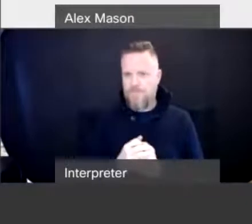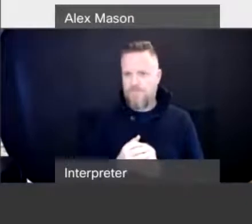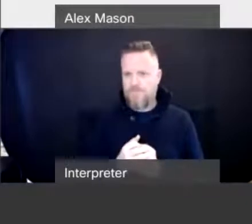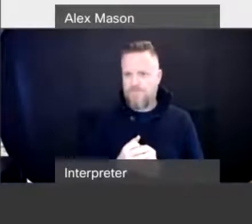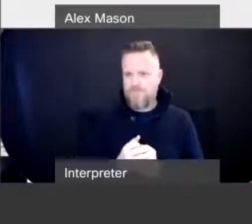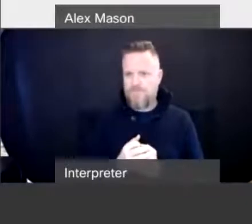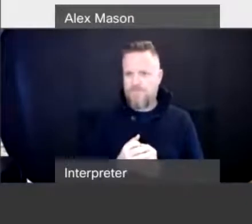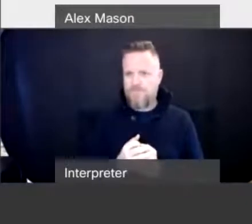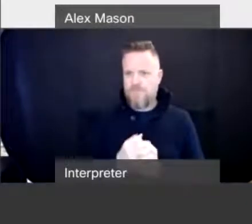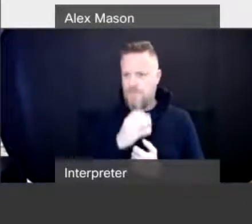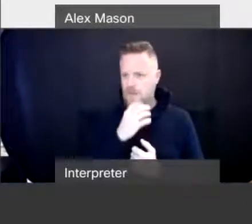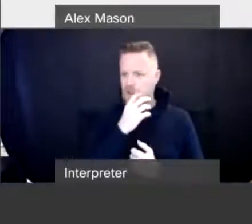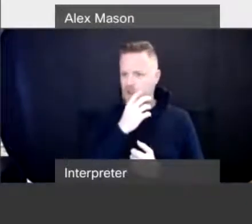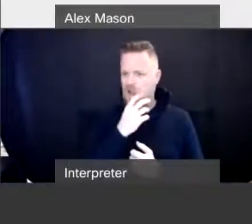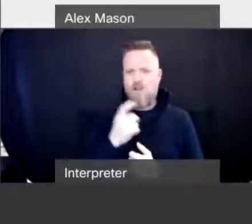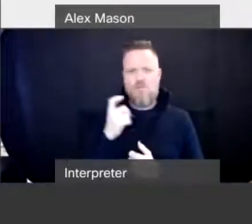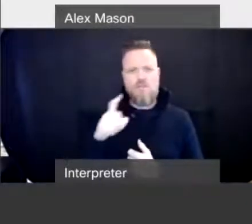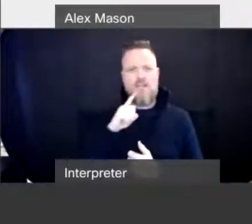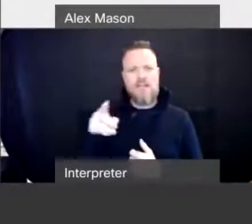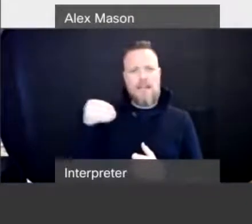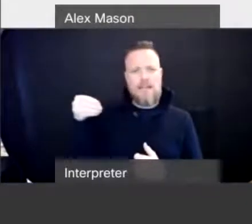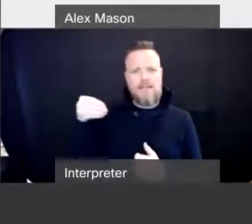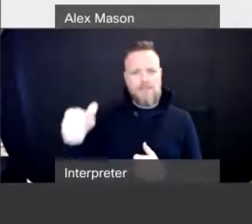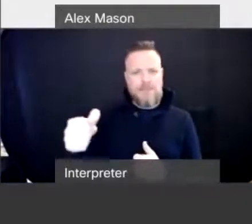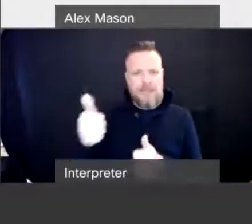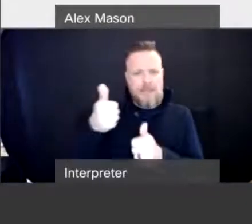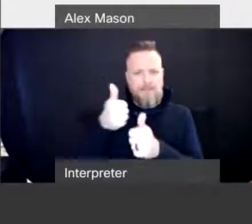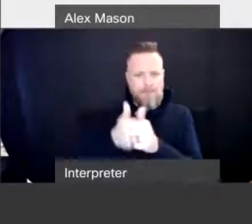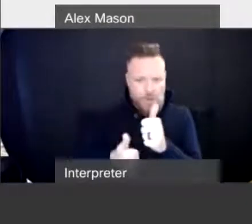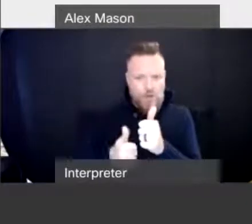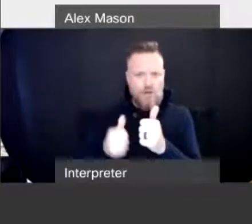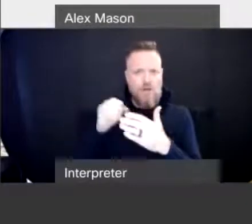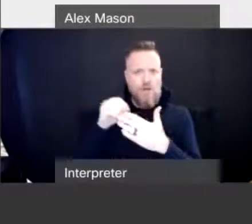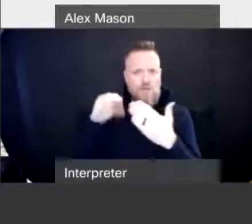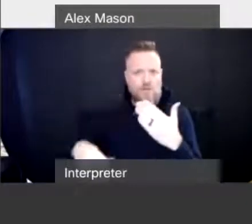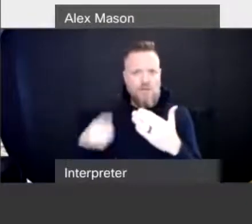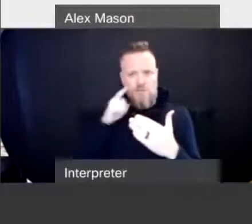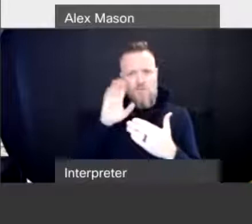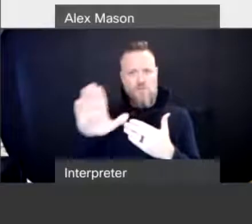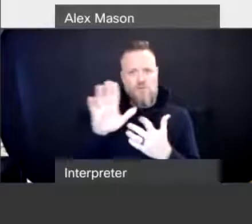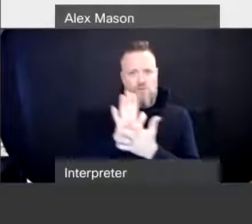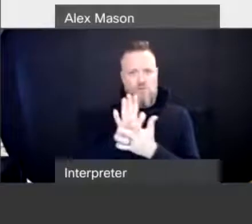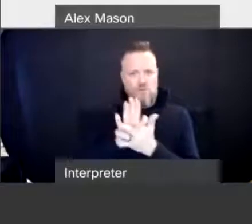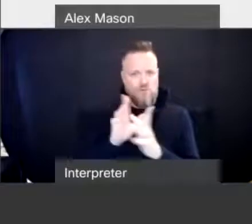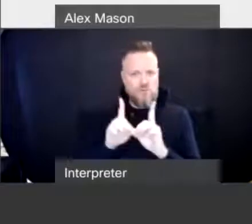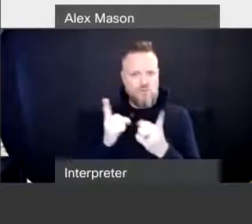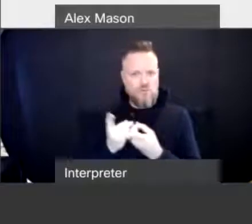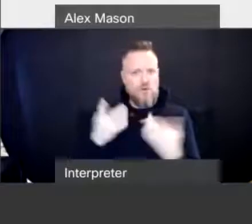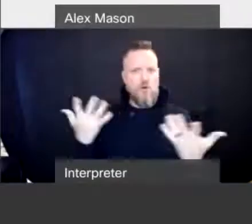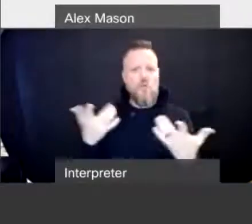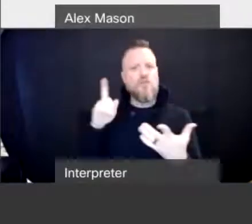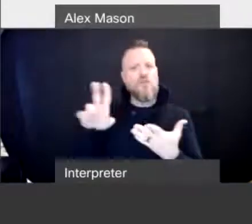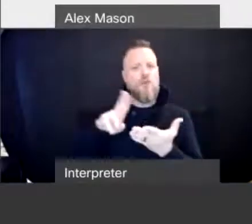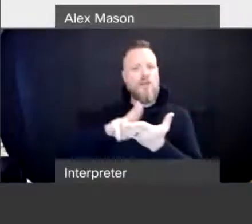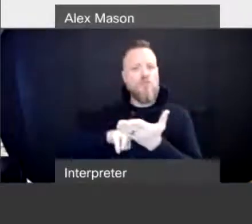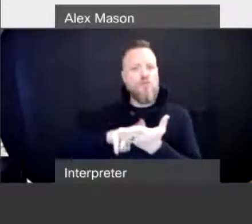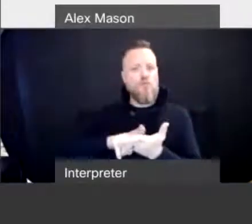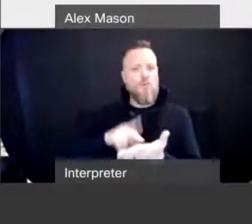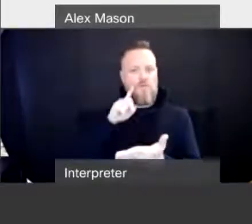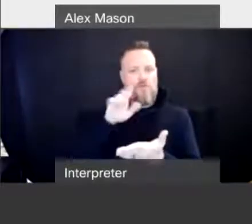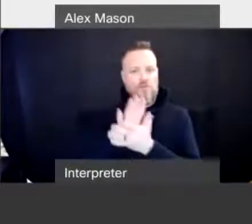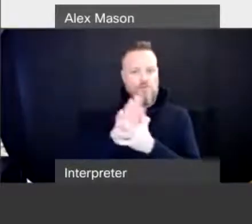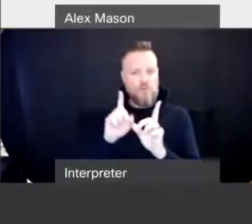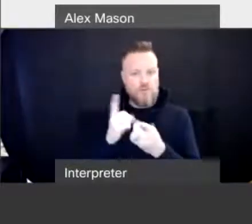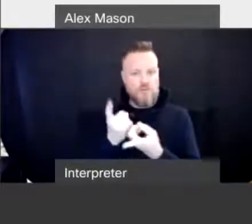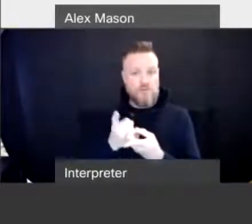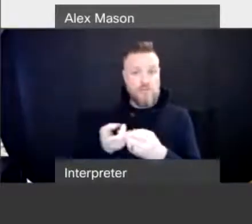What is the actual spending per pupil in your school district, and what is the enrollment in your school district doing? Is it increasing